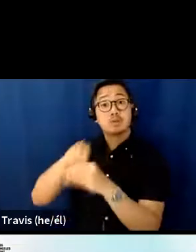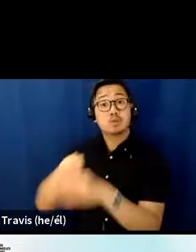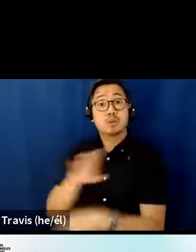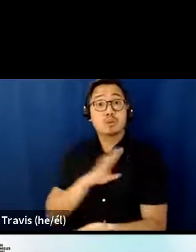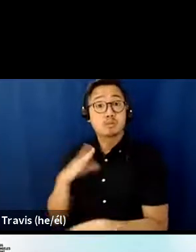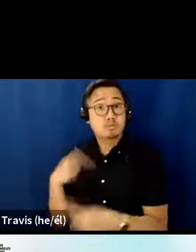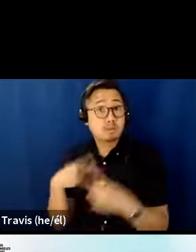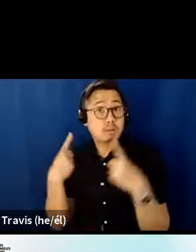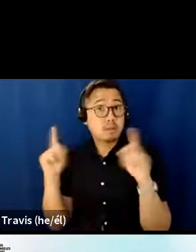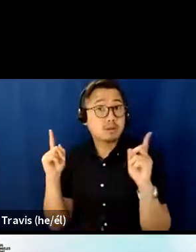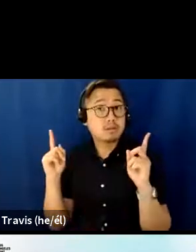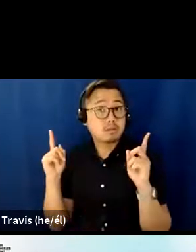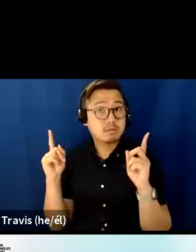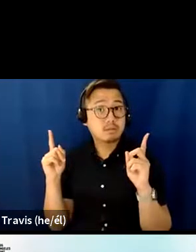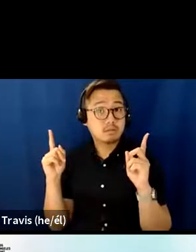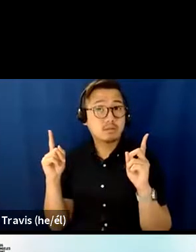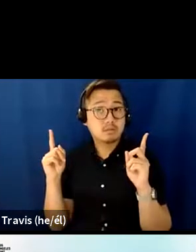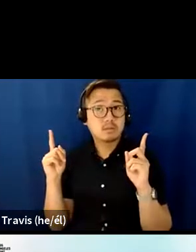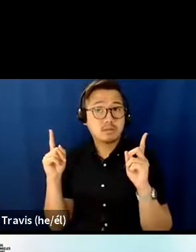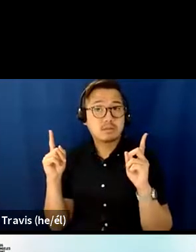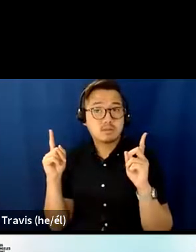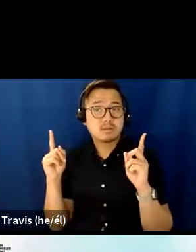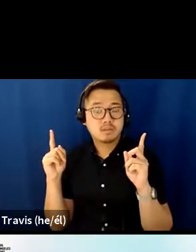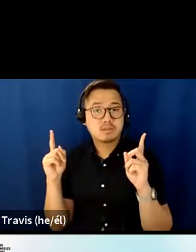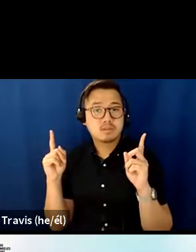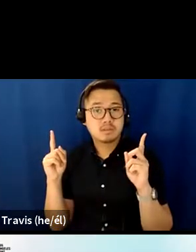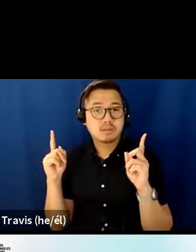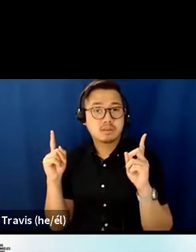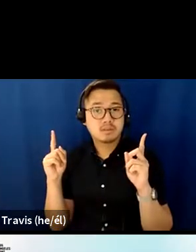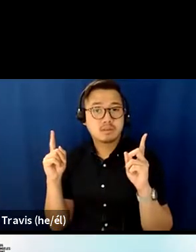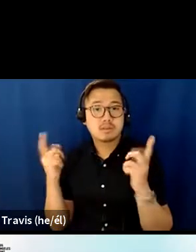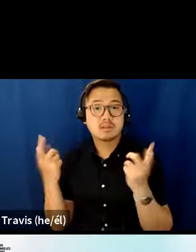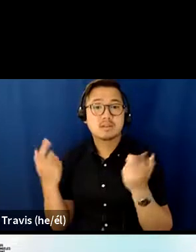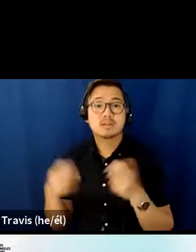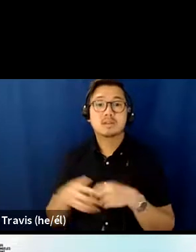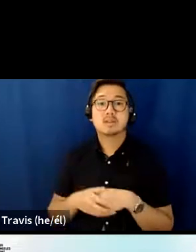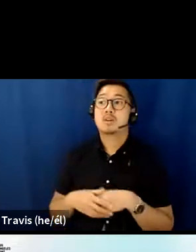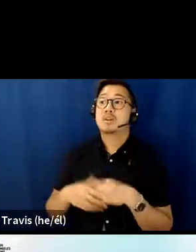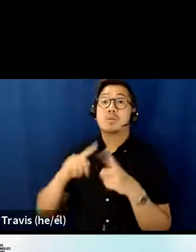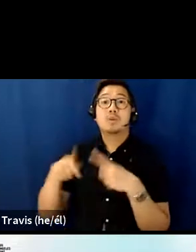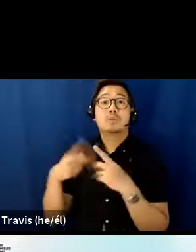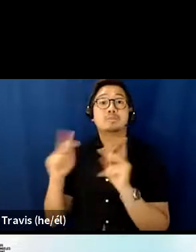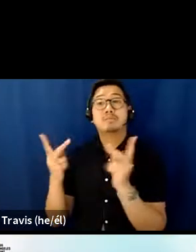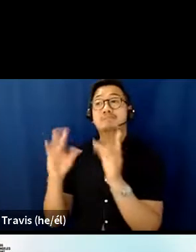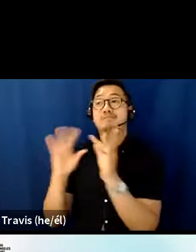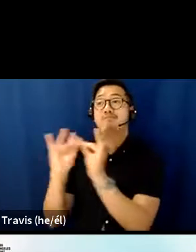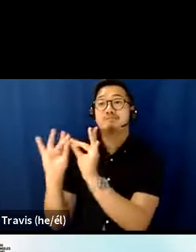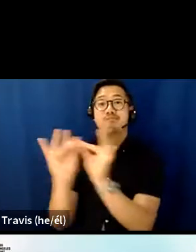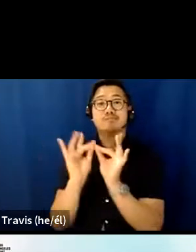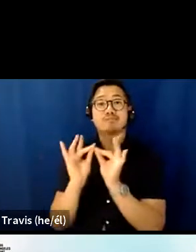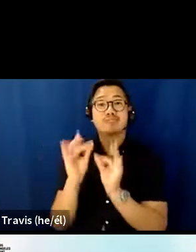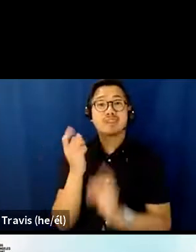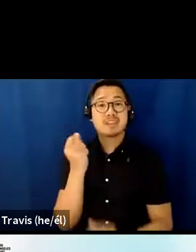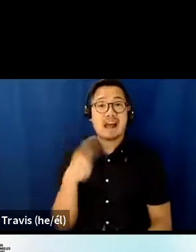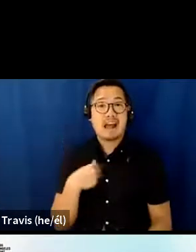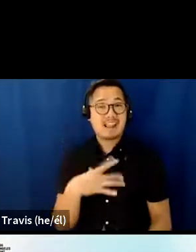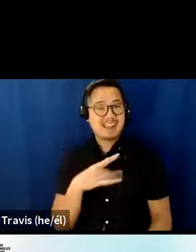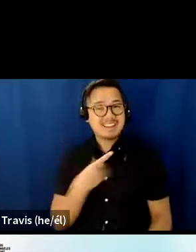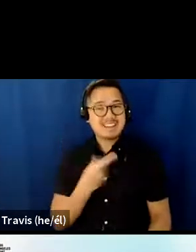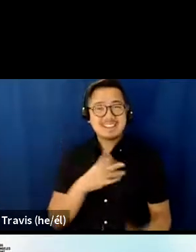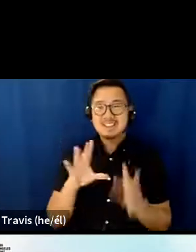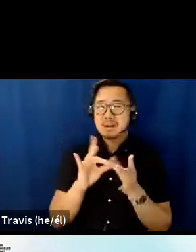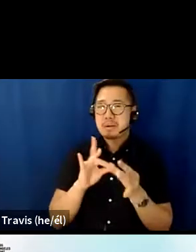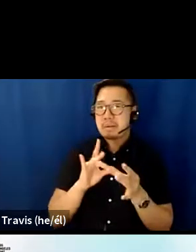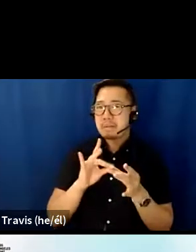right. And when they mentioned the token word, I said, I love being the token, because I had opened